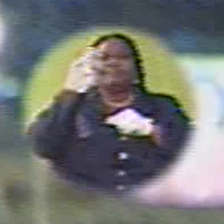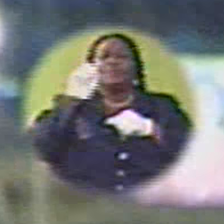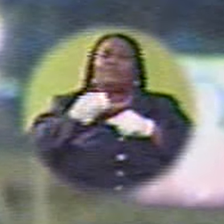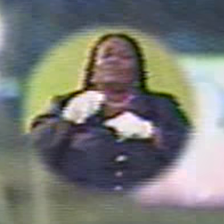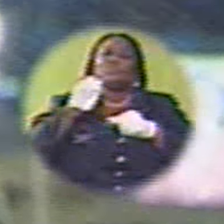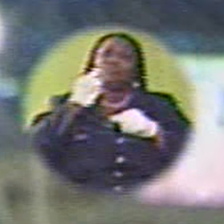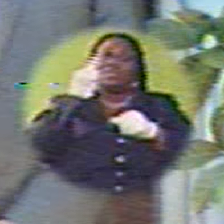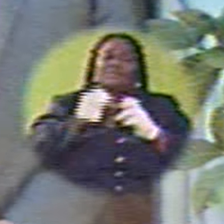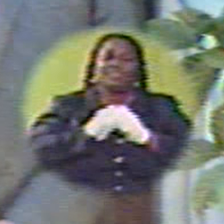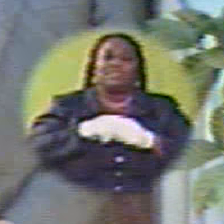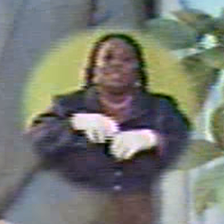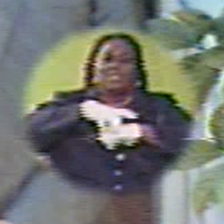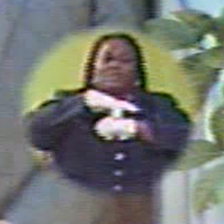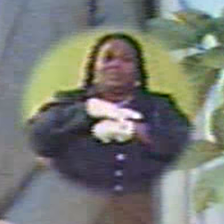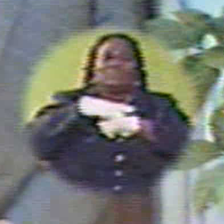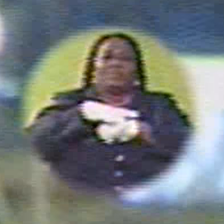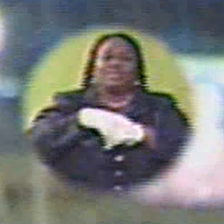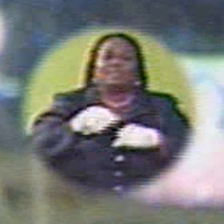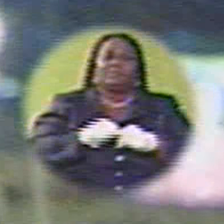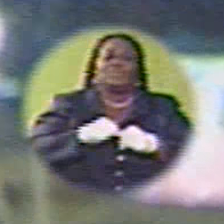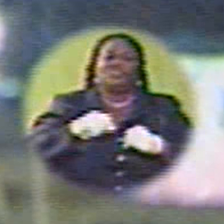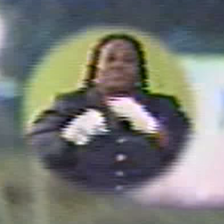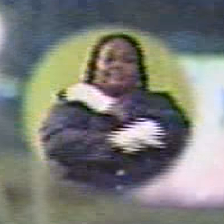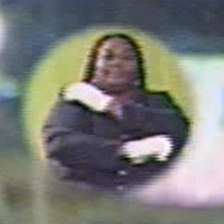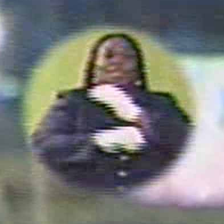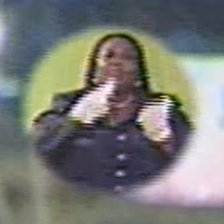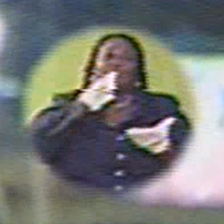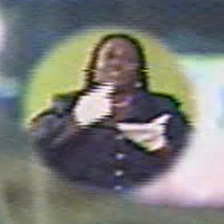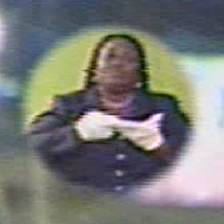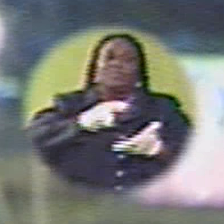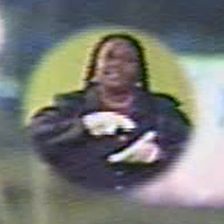the earthquake-ravaged territory. Larissa Francis tells us more.